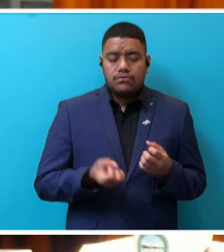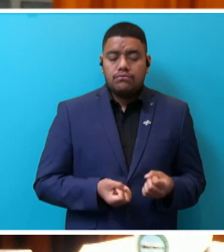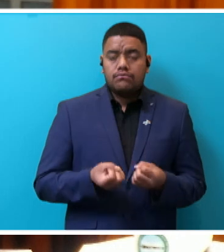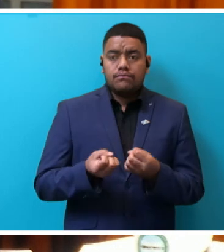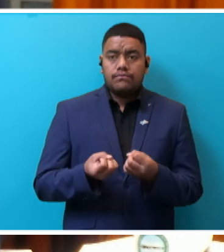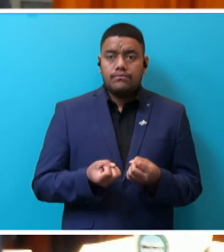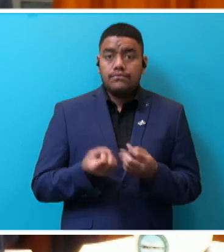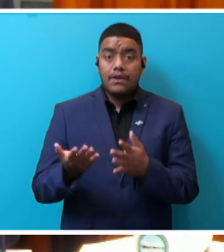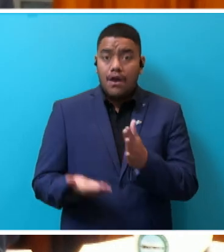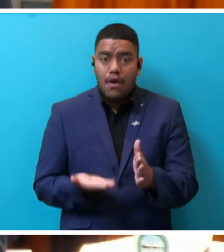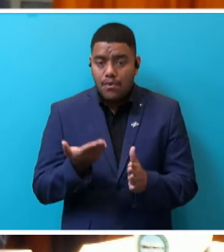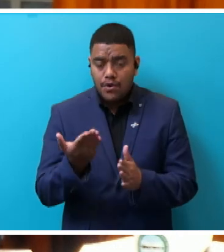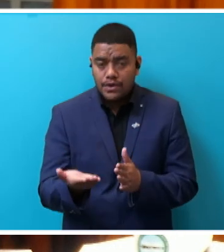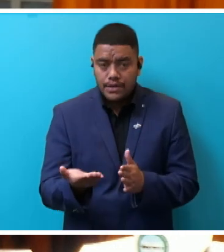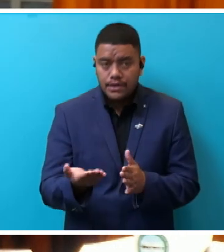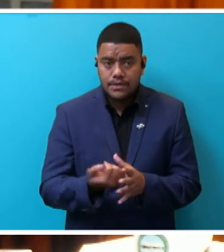awarded